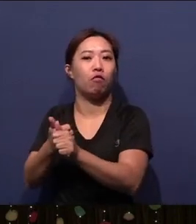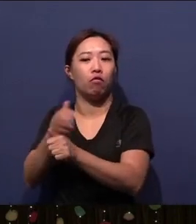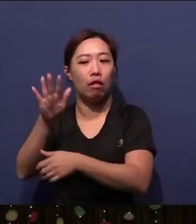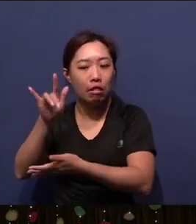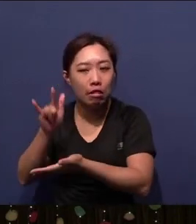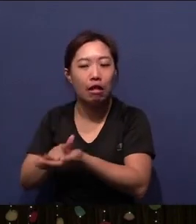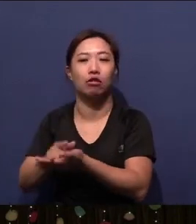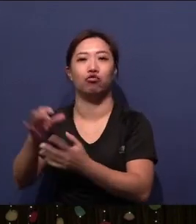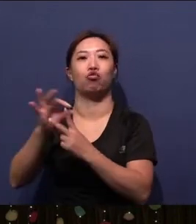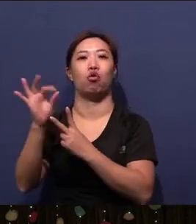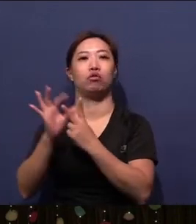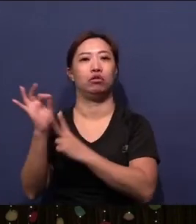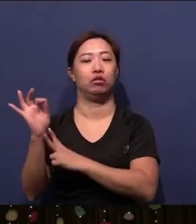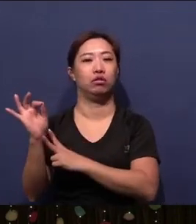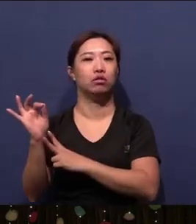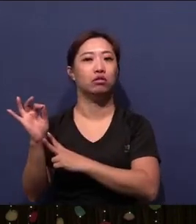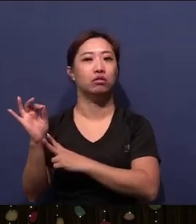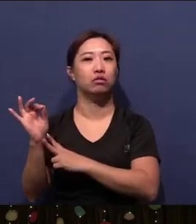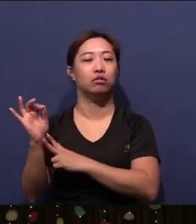choice.